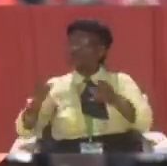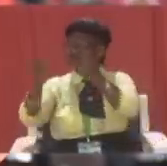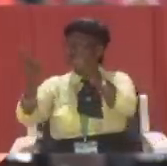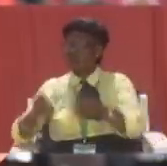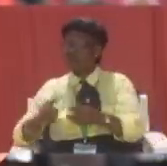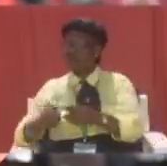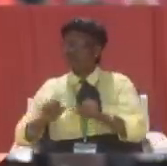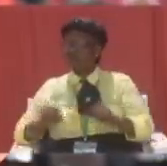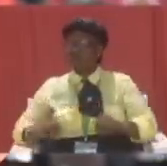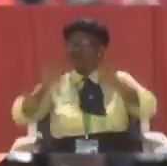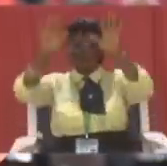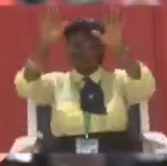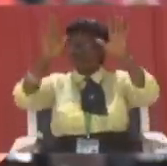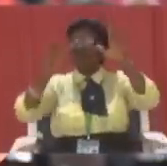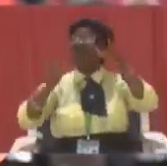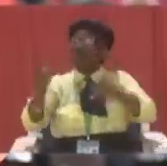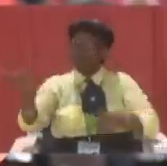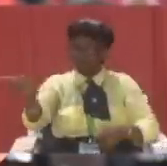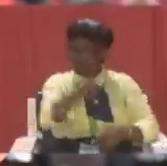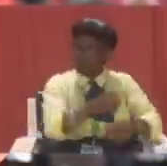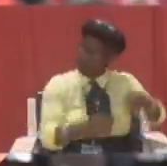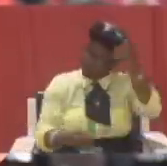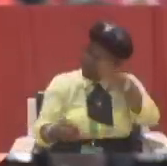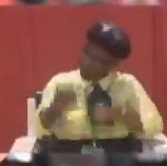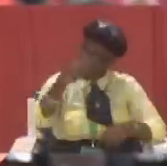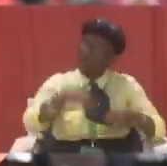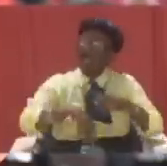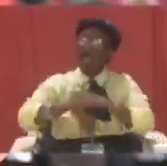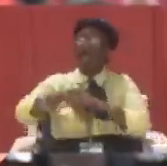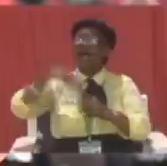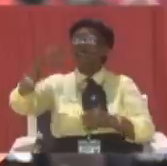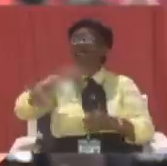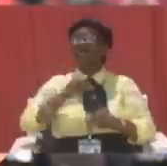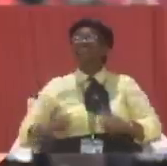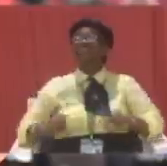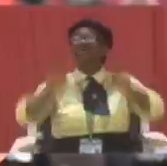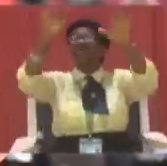line of sickness, of sorrow, of